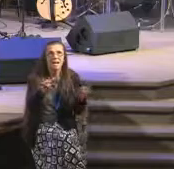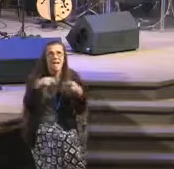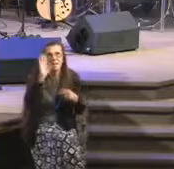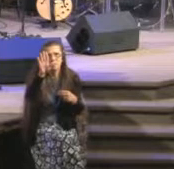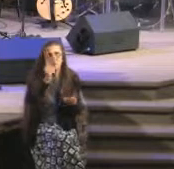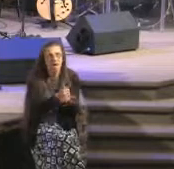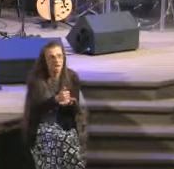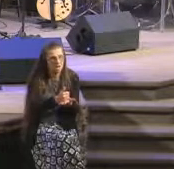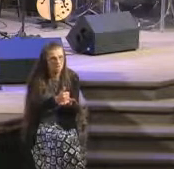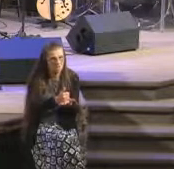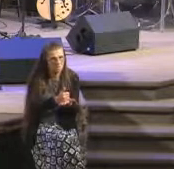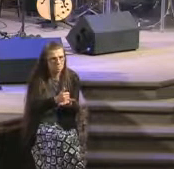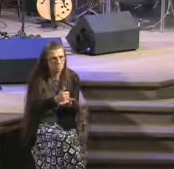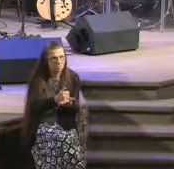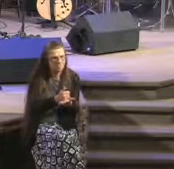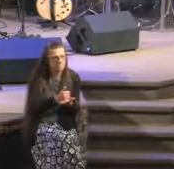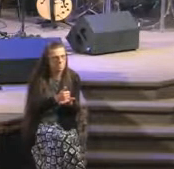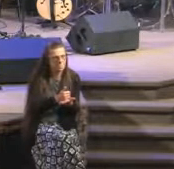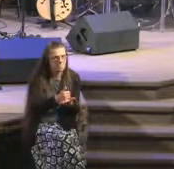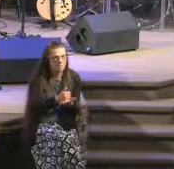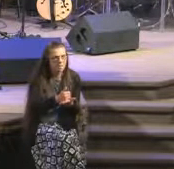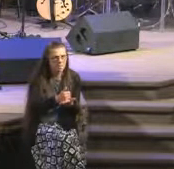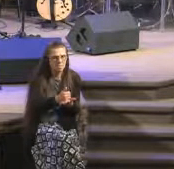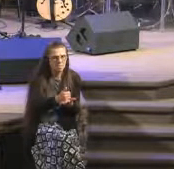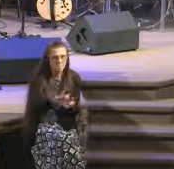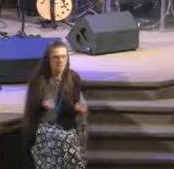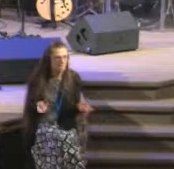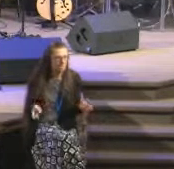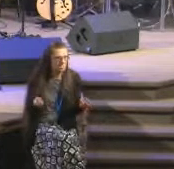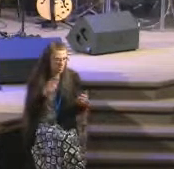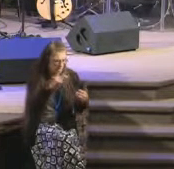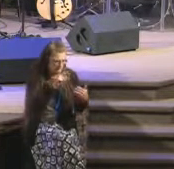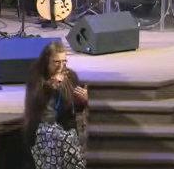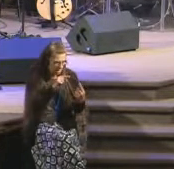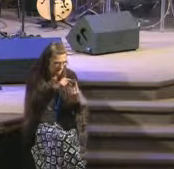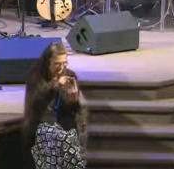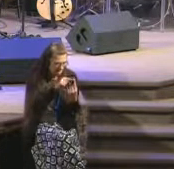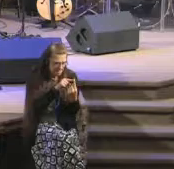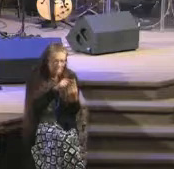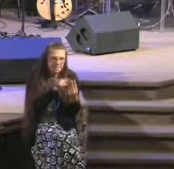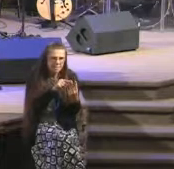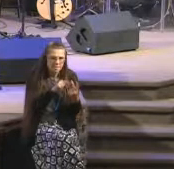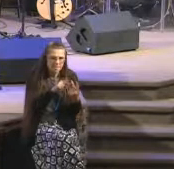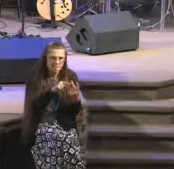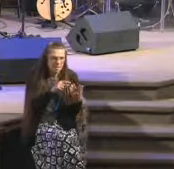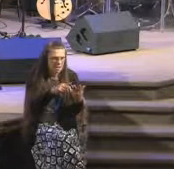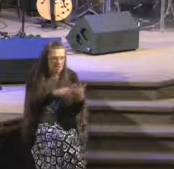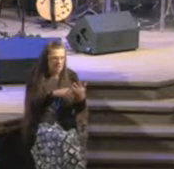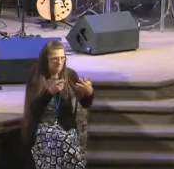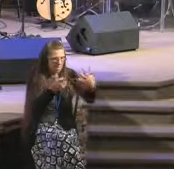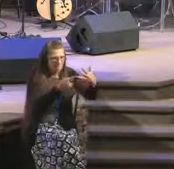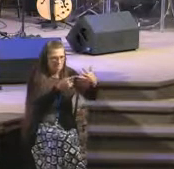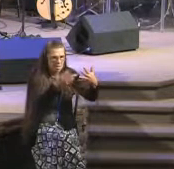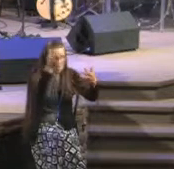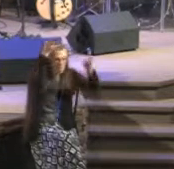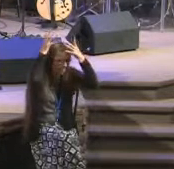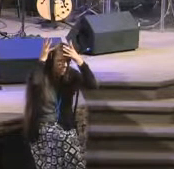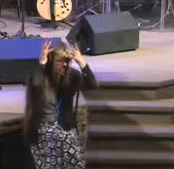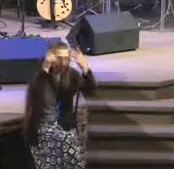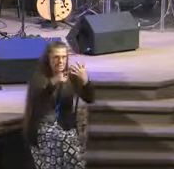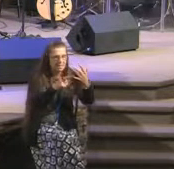nothing. He shifts gears after he gets onto the prophet and he gets onto the priest. Then he aims for the princes. The prophet and the